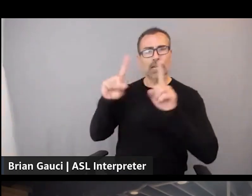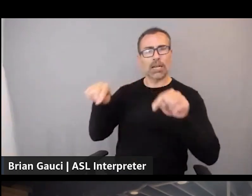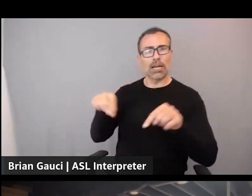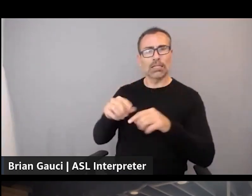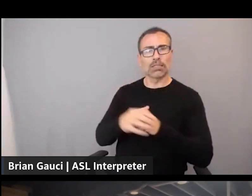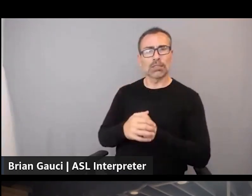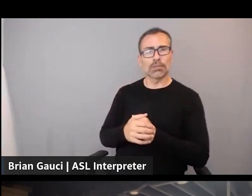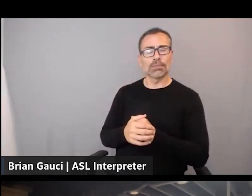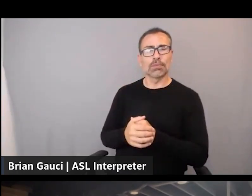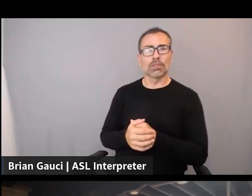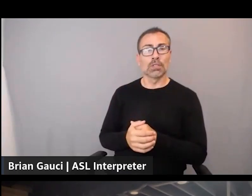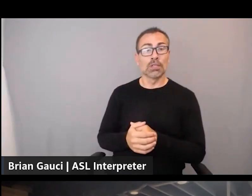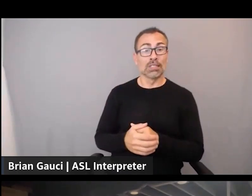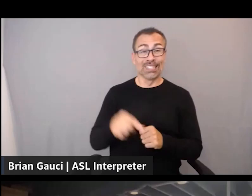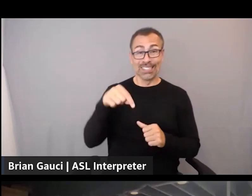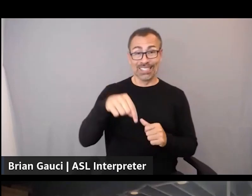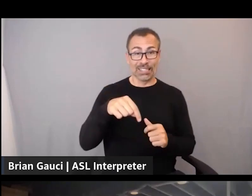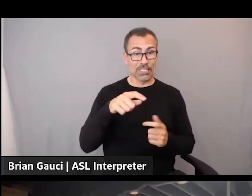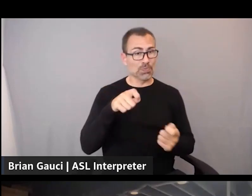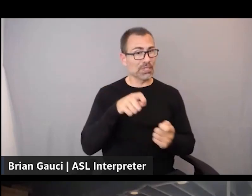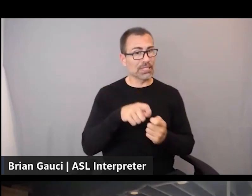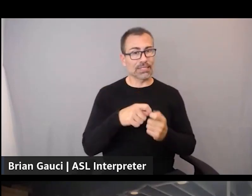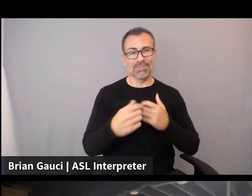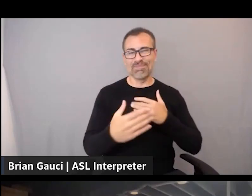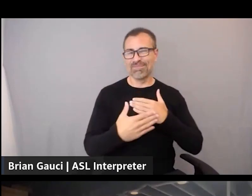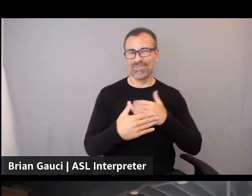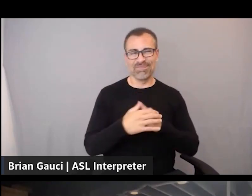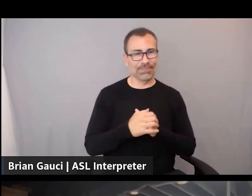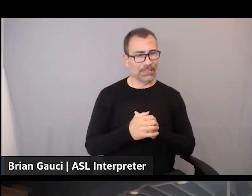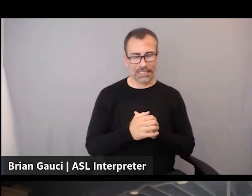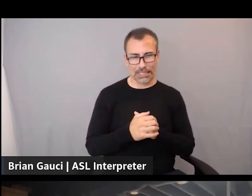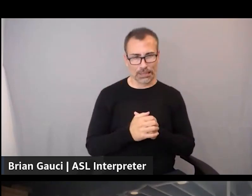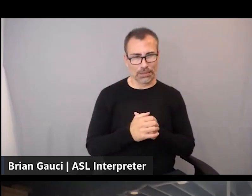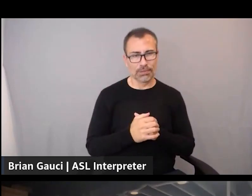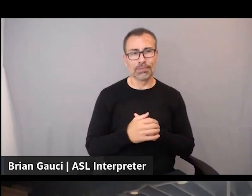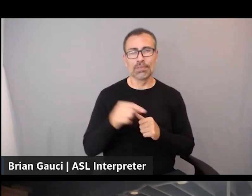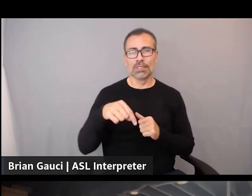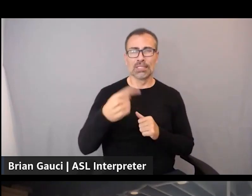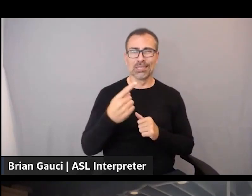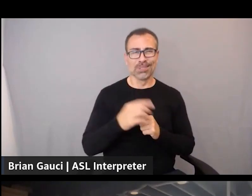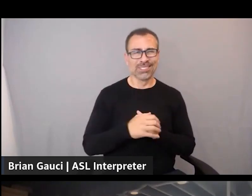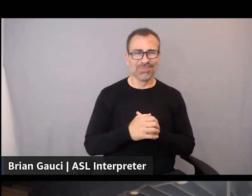On this particular notification, no. Okay. Yeah, on this one, no.